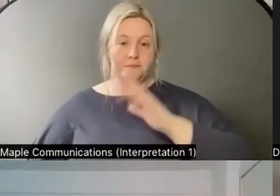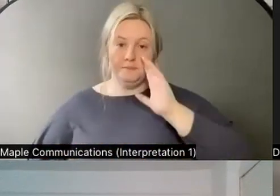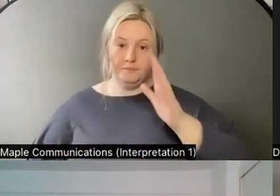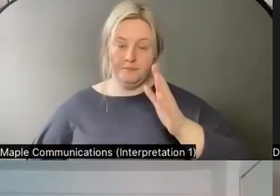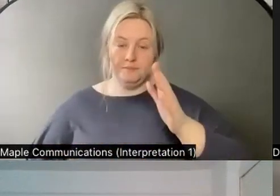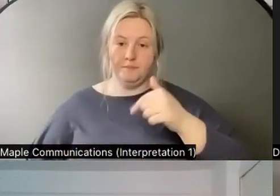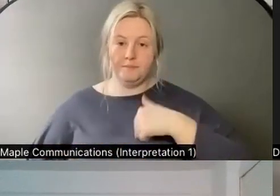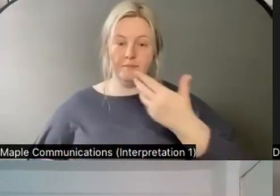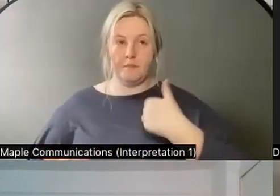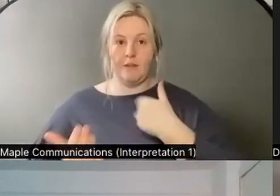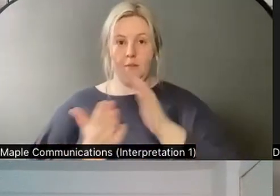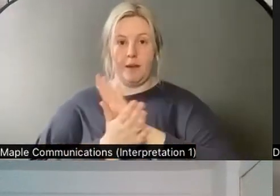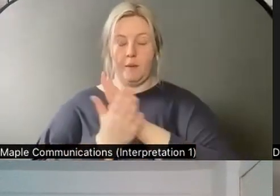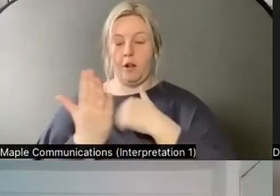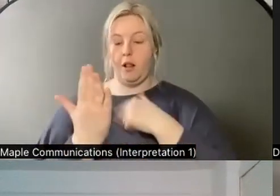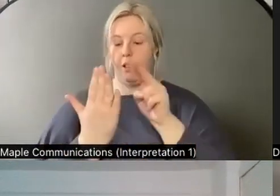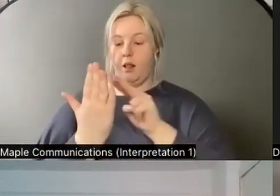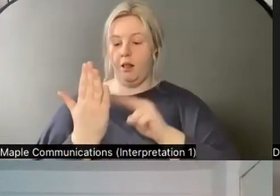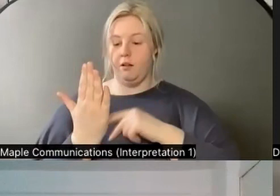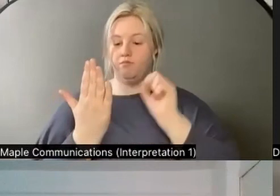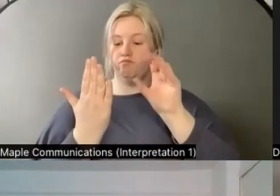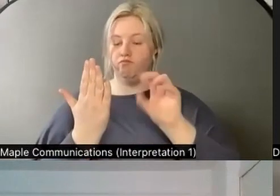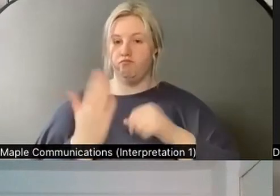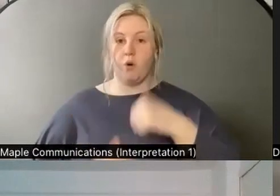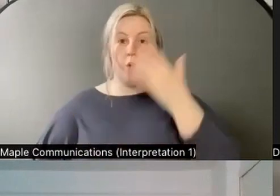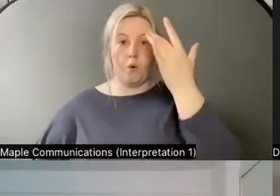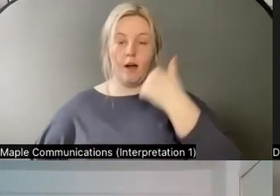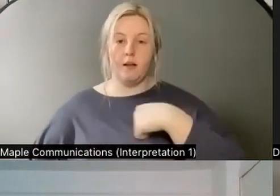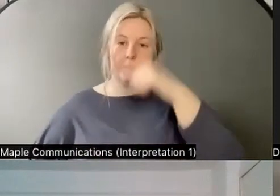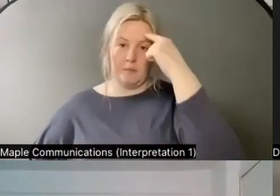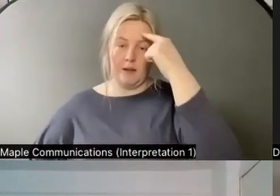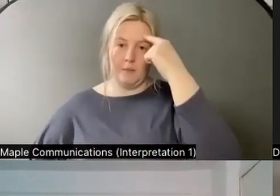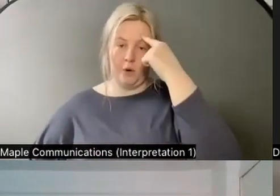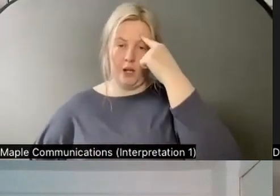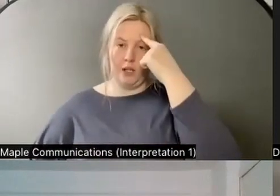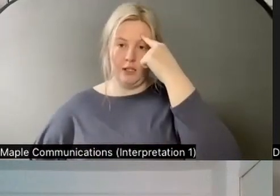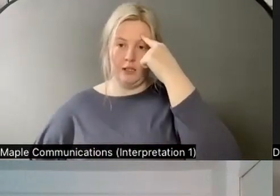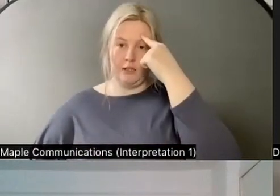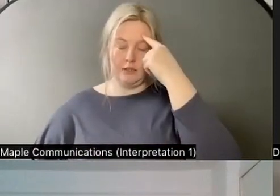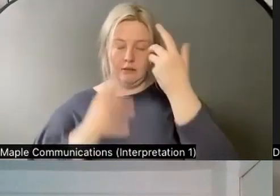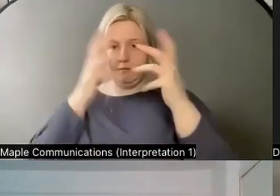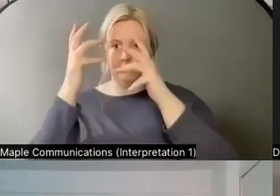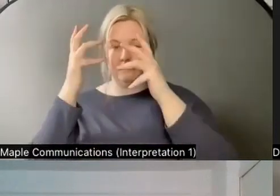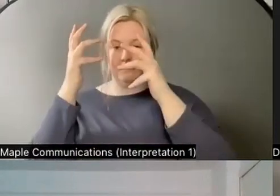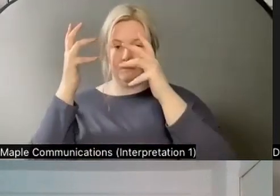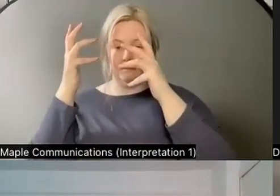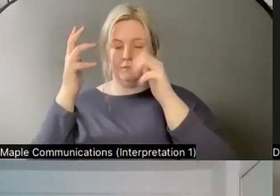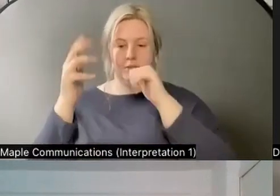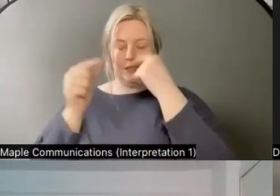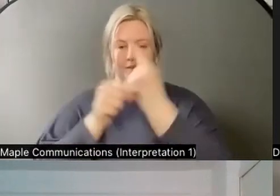a paper in front of me because my brain is made of a lot of glass shards that shake around in a bowl and make no sense.